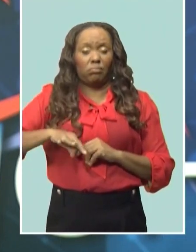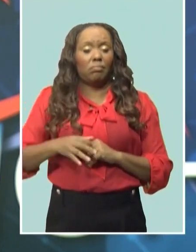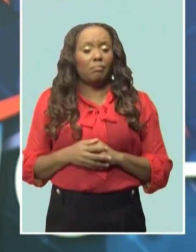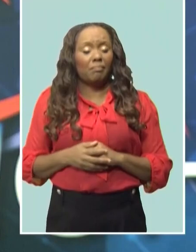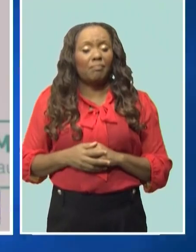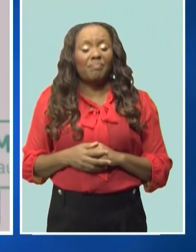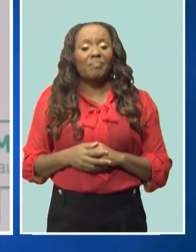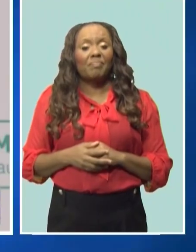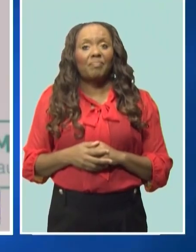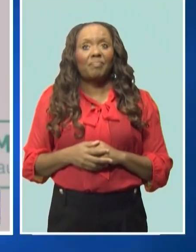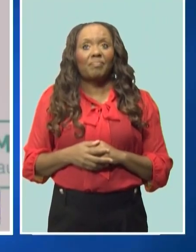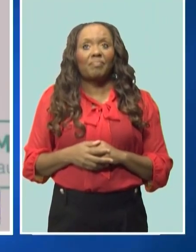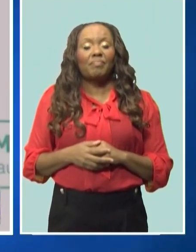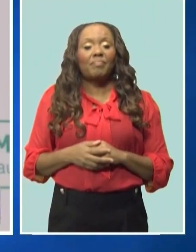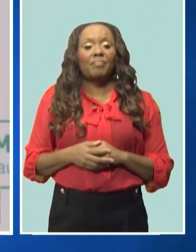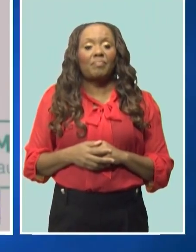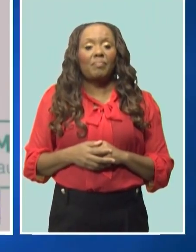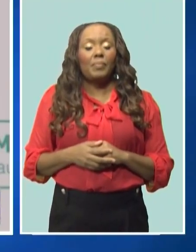Because why?